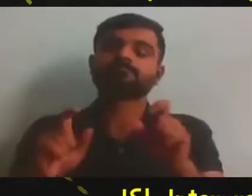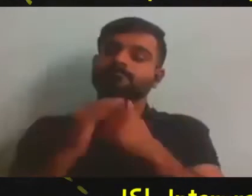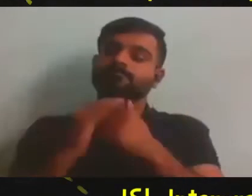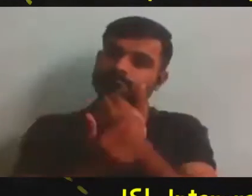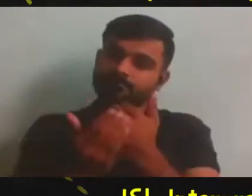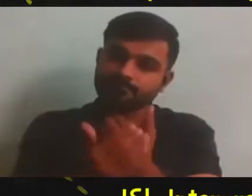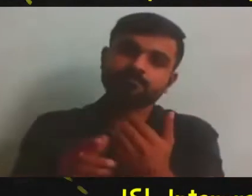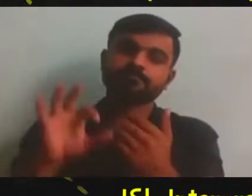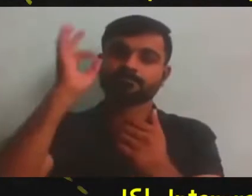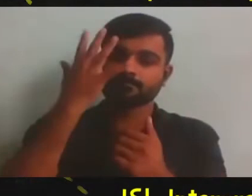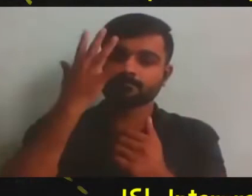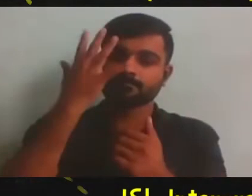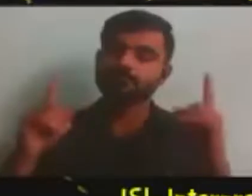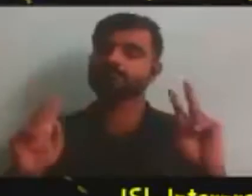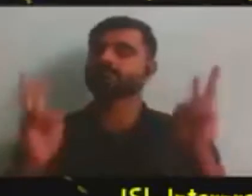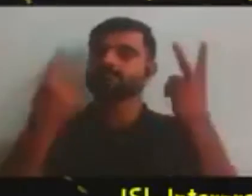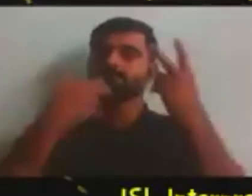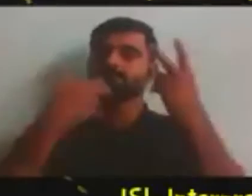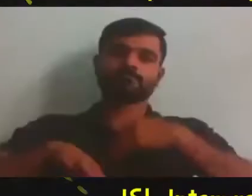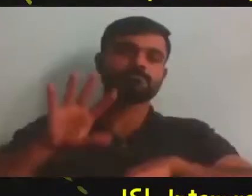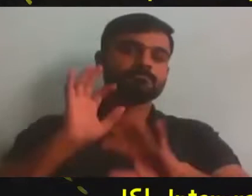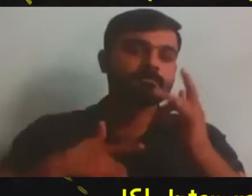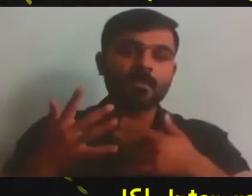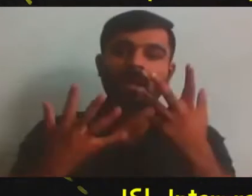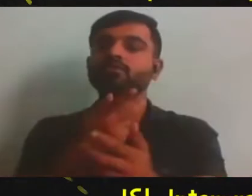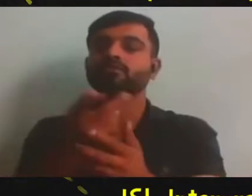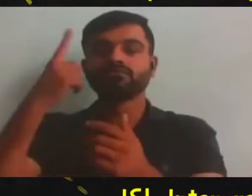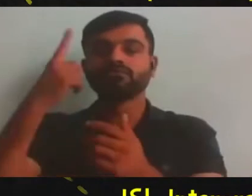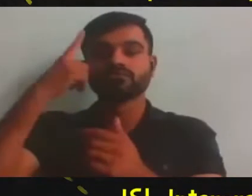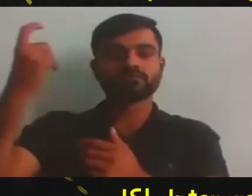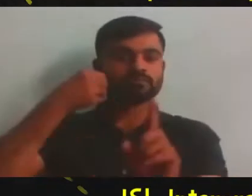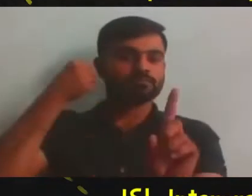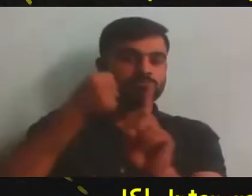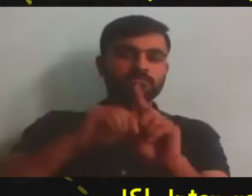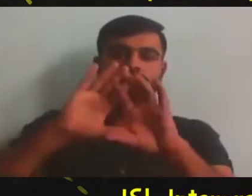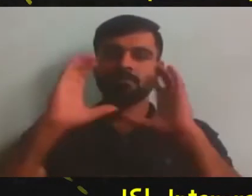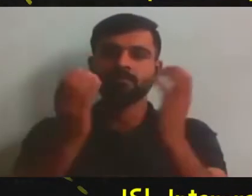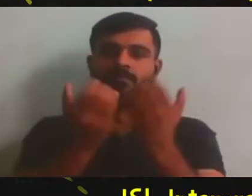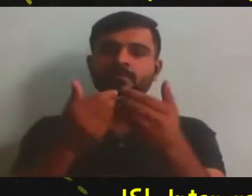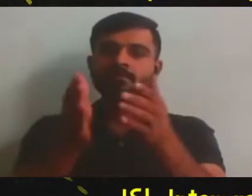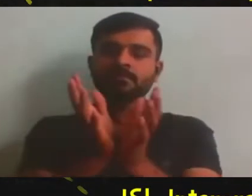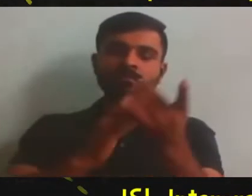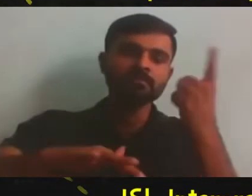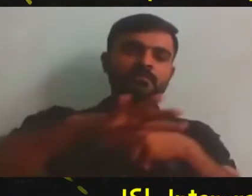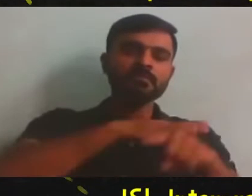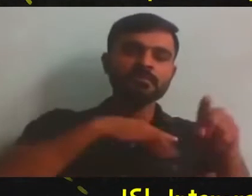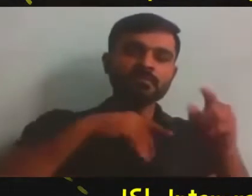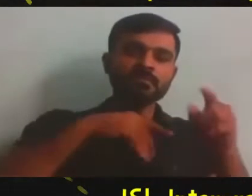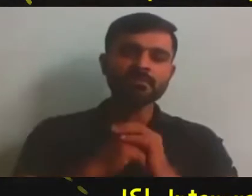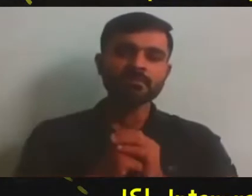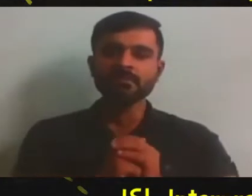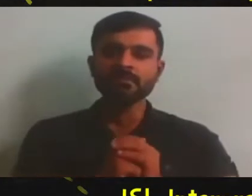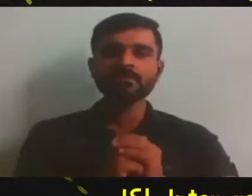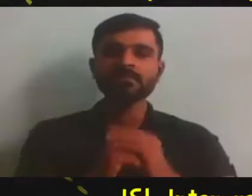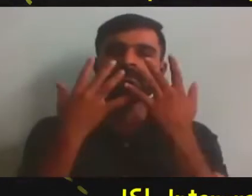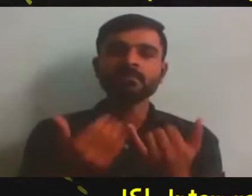and incredibly disheartening to see how their desires were affected by community and society. Now that we